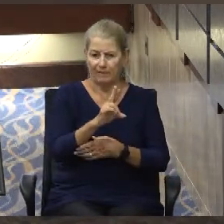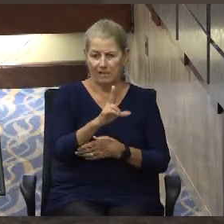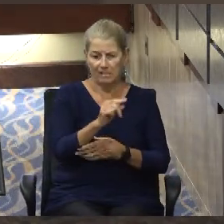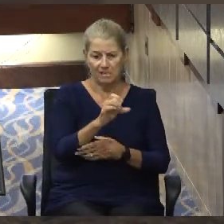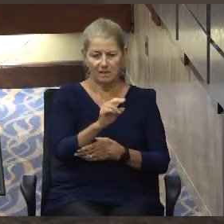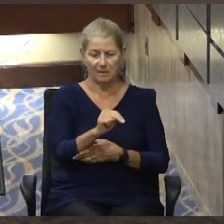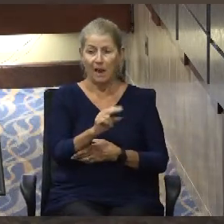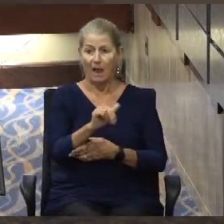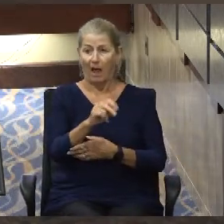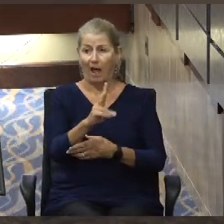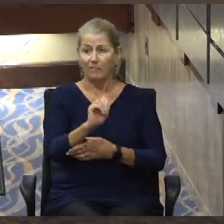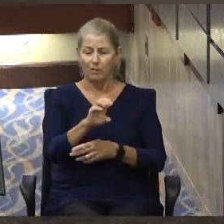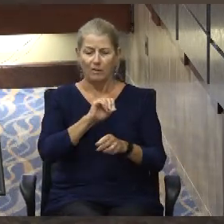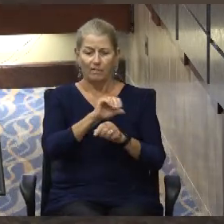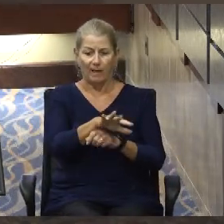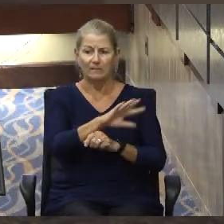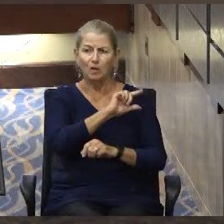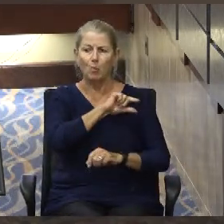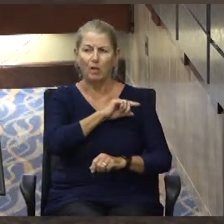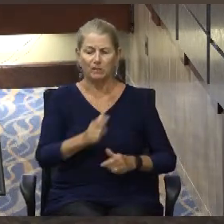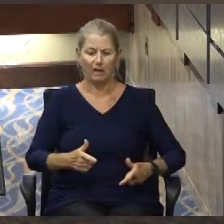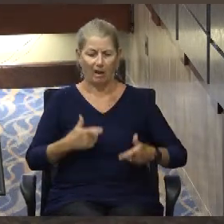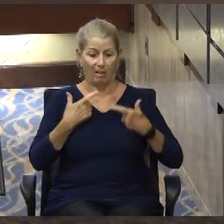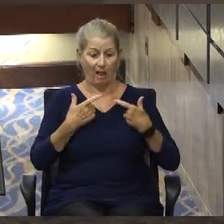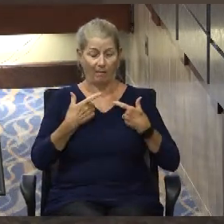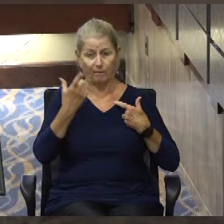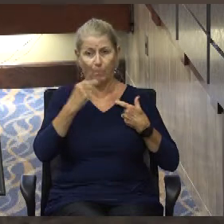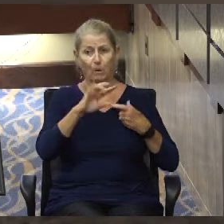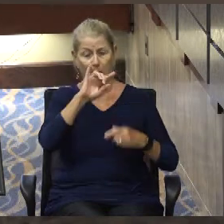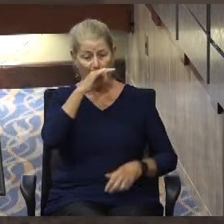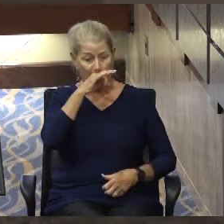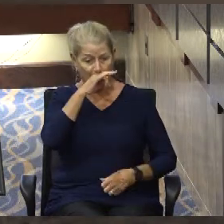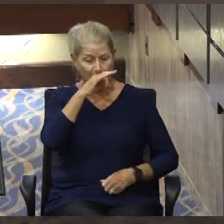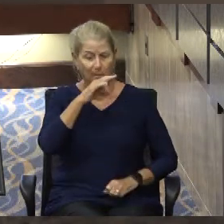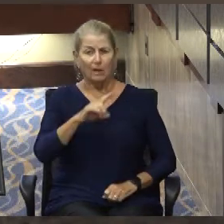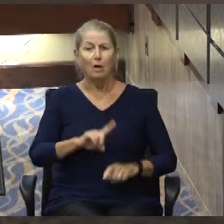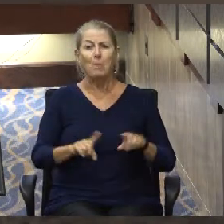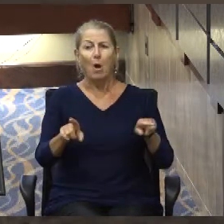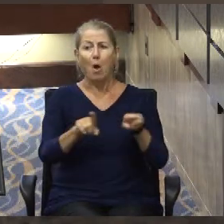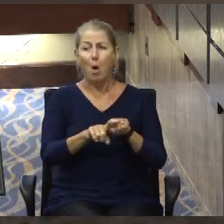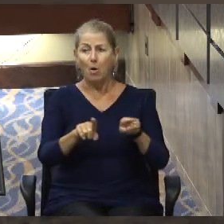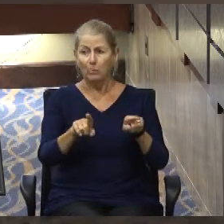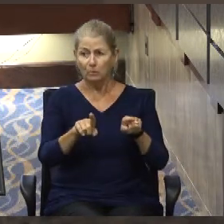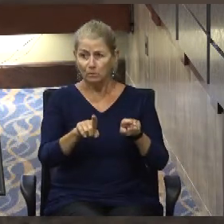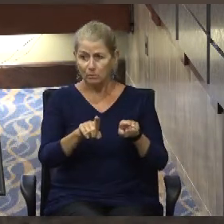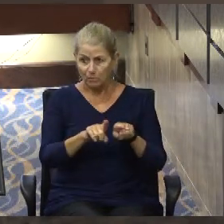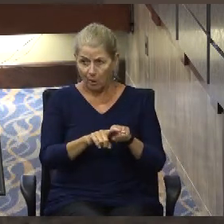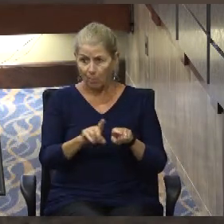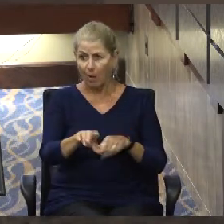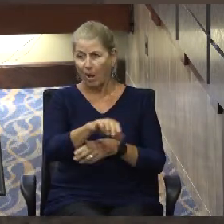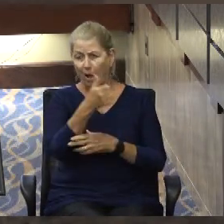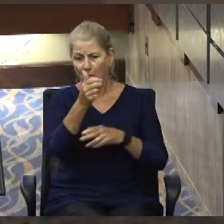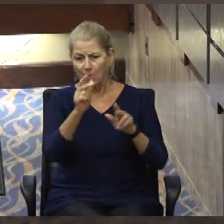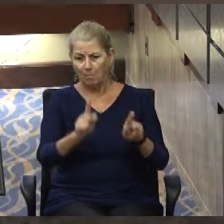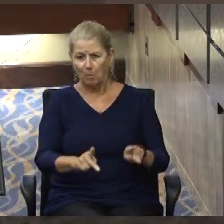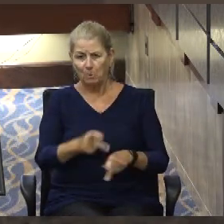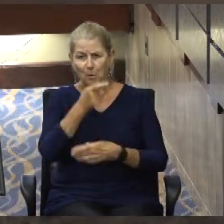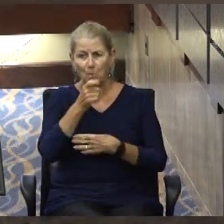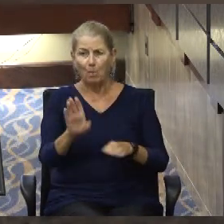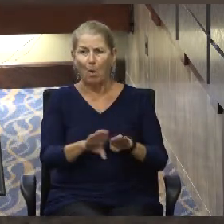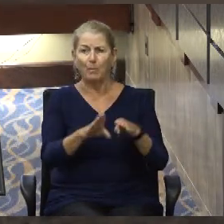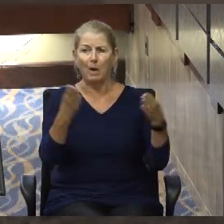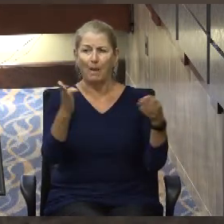impacts the quality of life issues for our kids, but also the livelihood of another person who opened